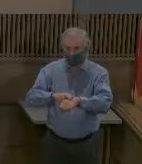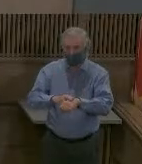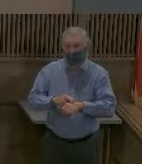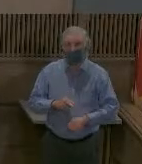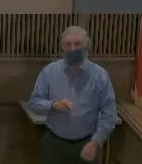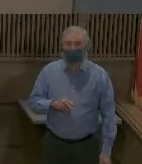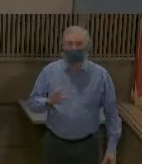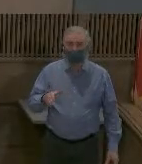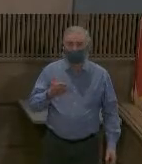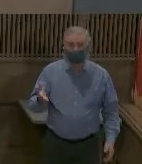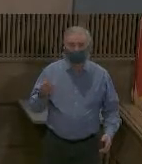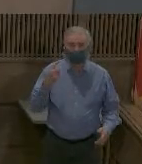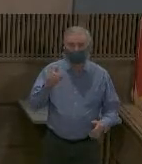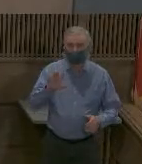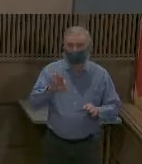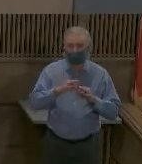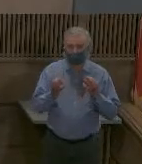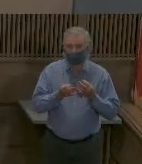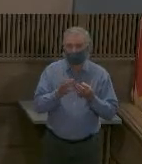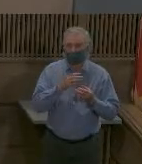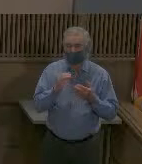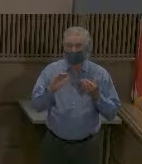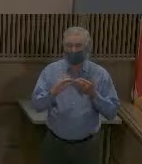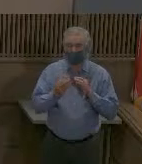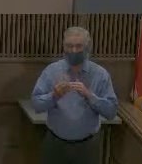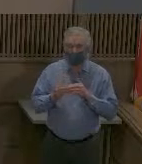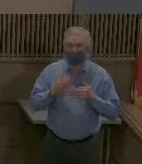and for your community. Thank you very much.